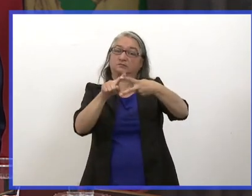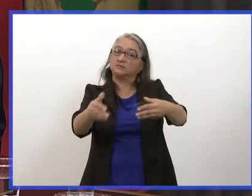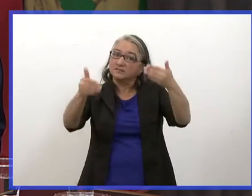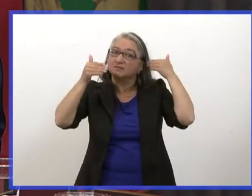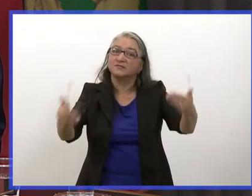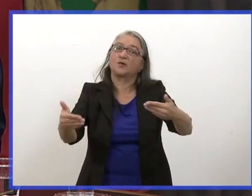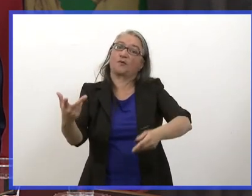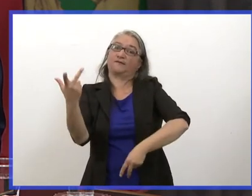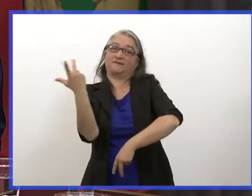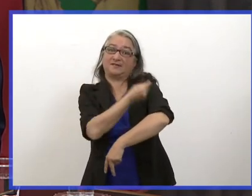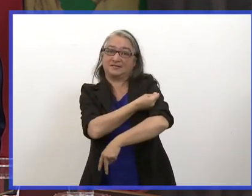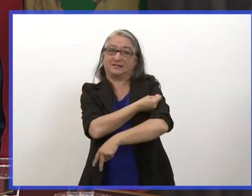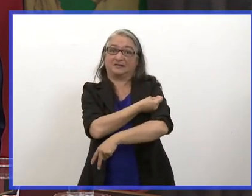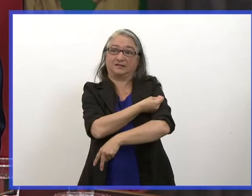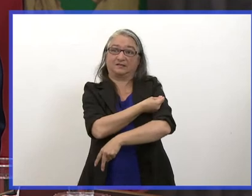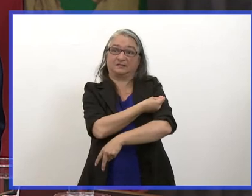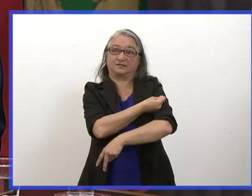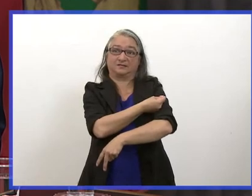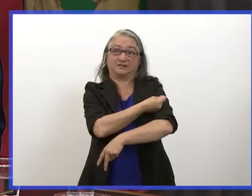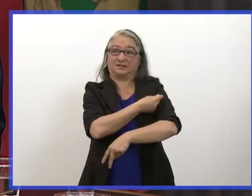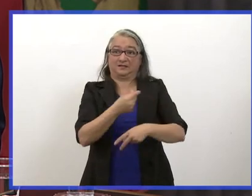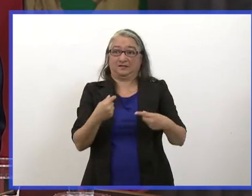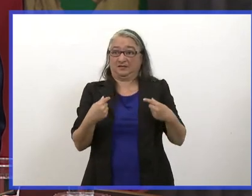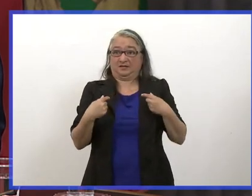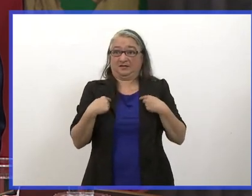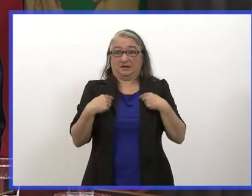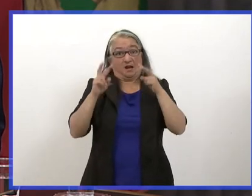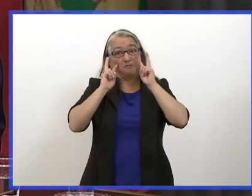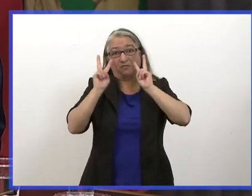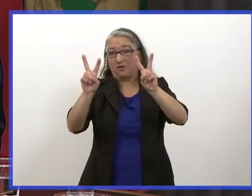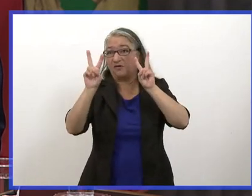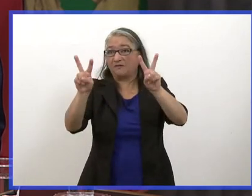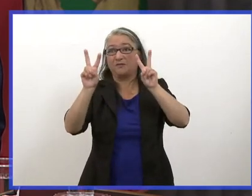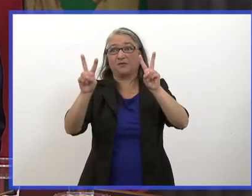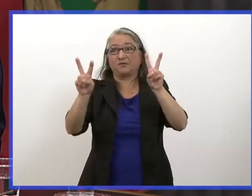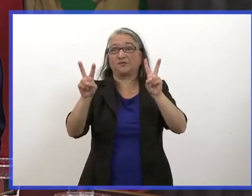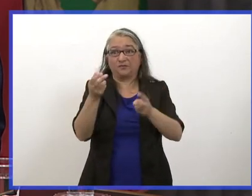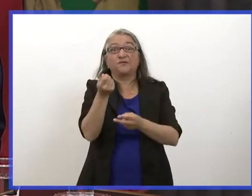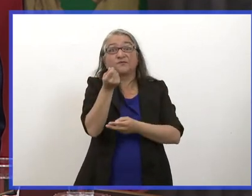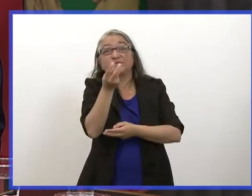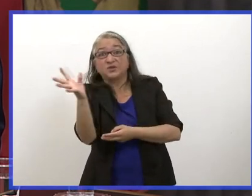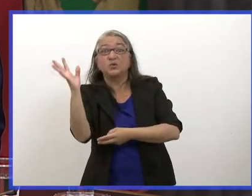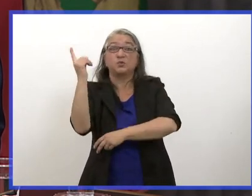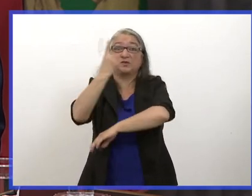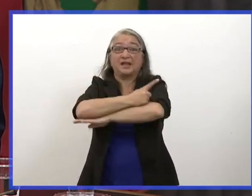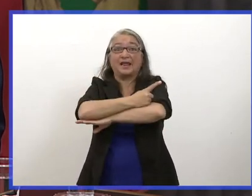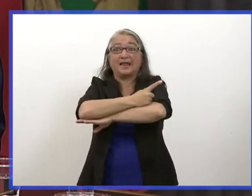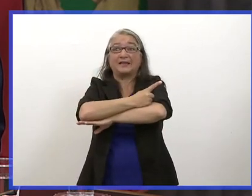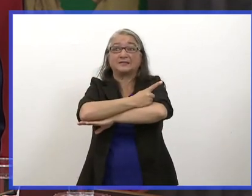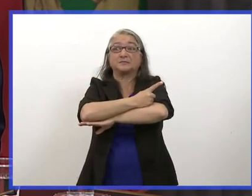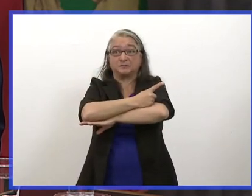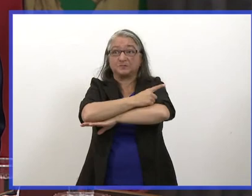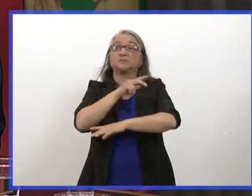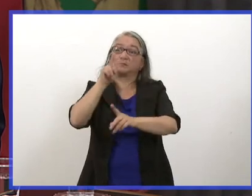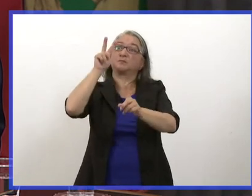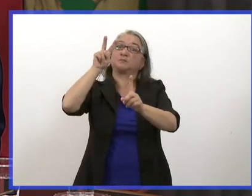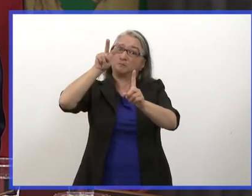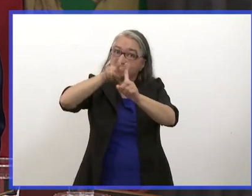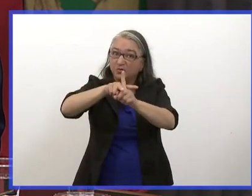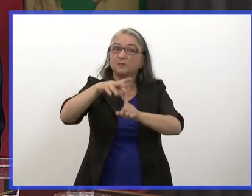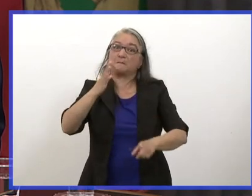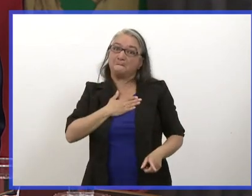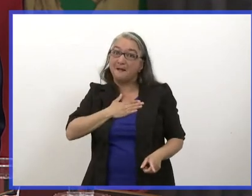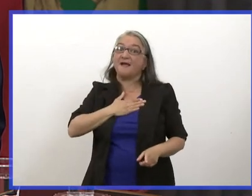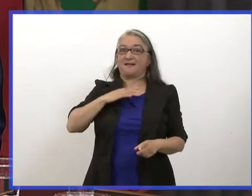doing that myself in a few, I hope a few days' time to order up an appointment for my second vaccine, and I encourage